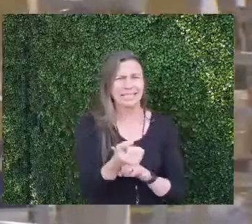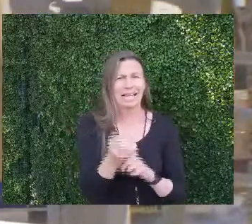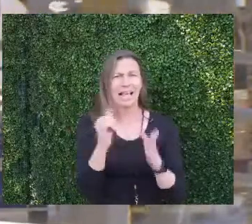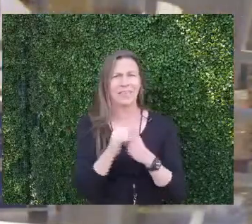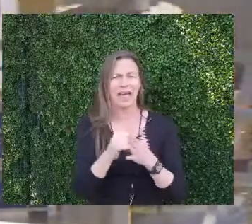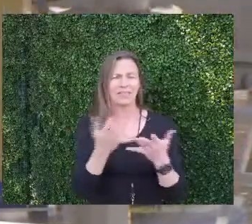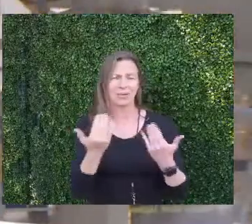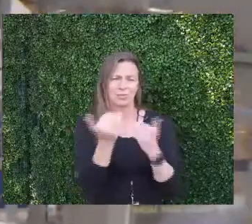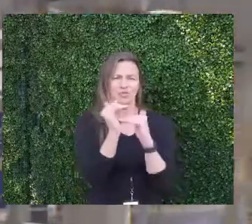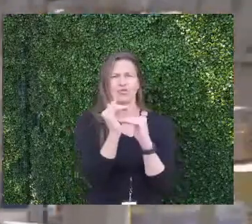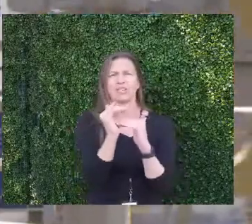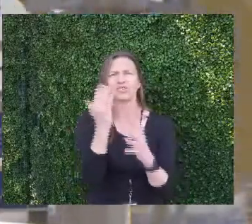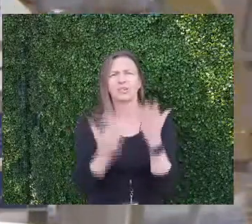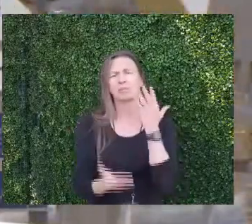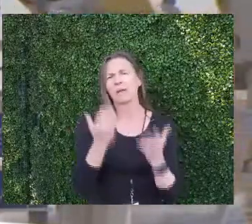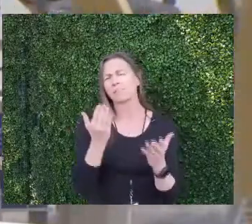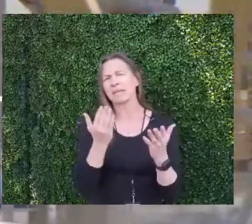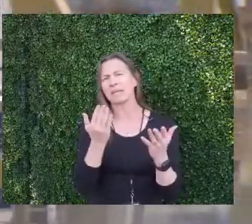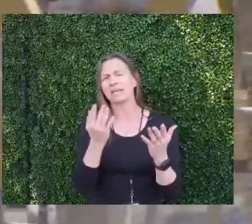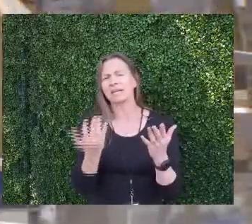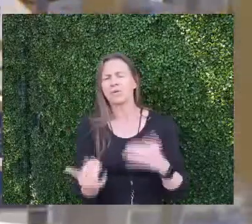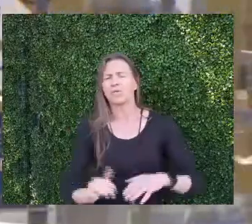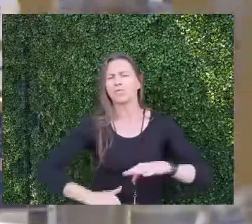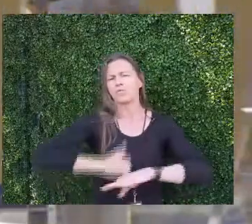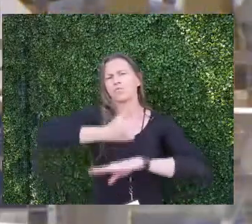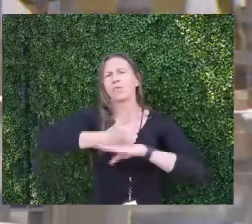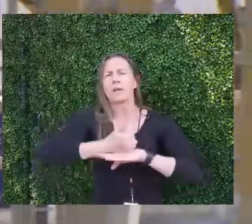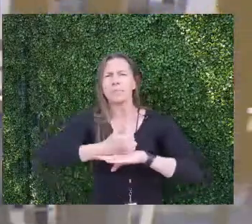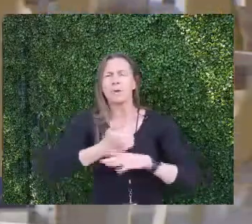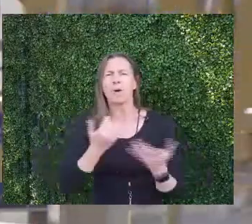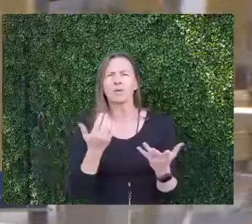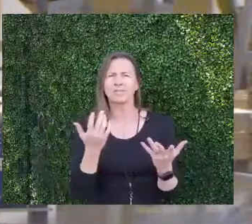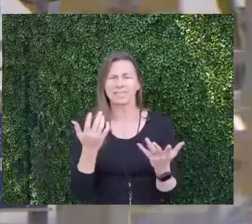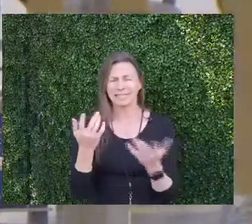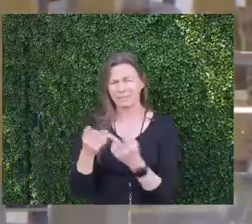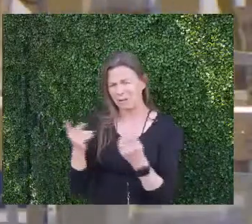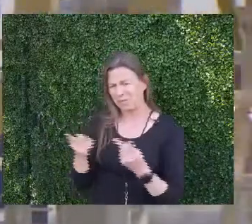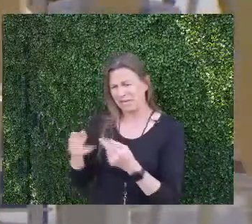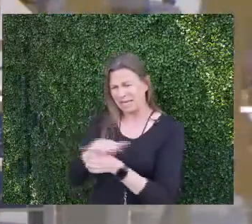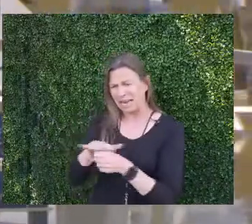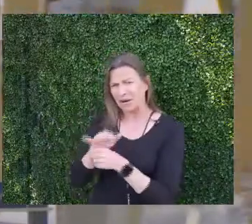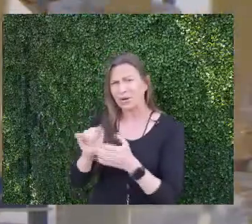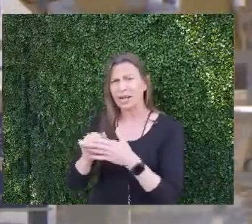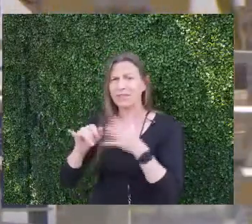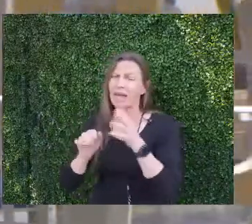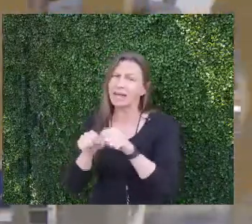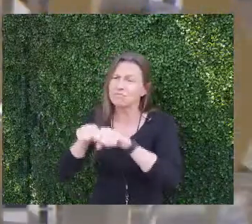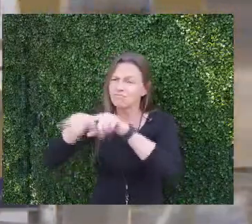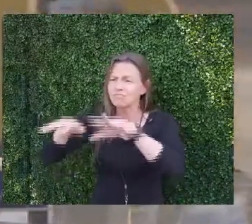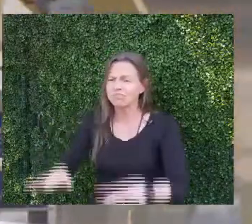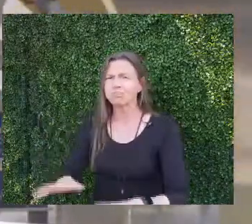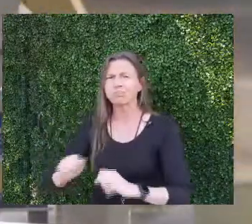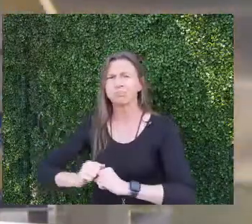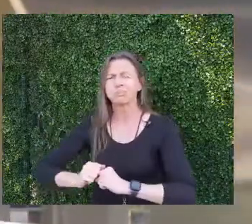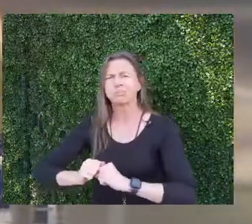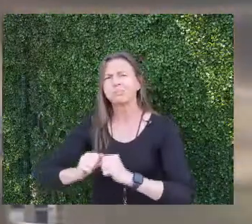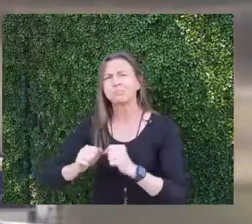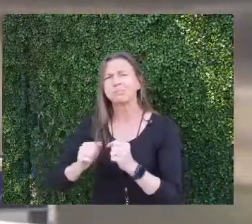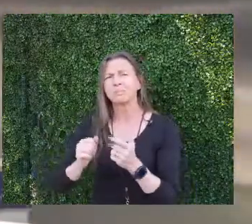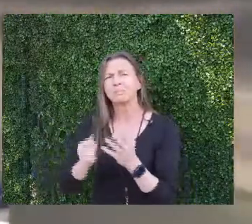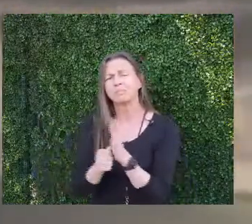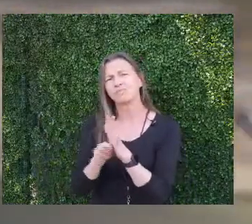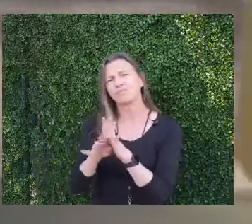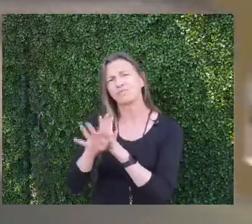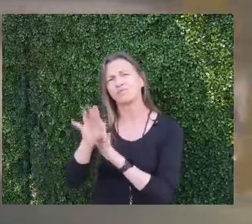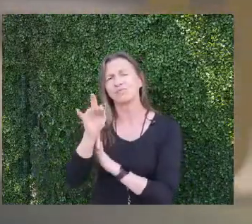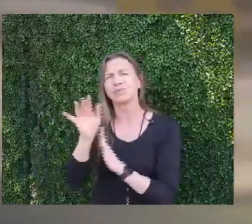reimposed, such as a local outbreak in an area with low vaccinations? Would that prompt state action, and what might that state action be?